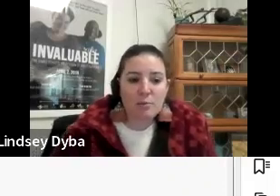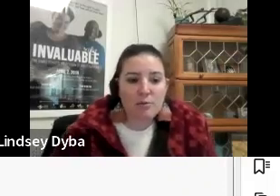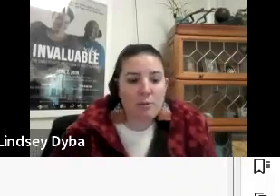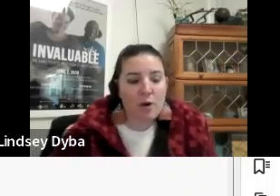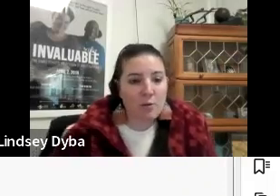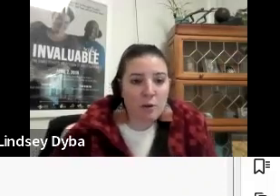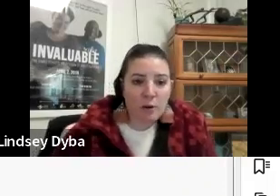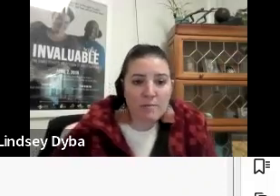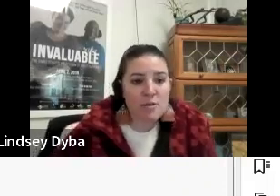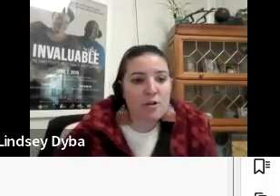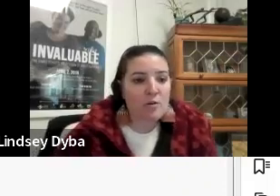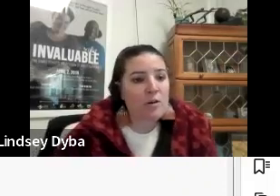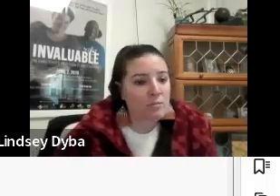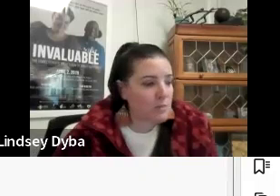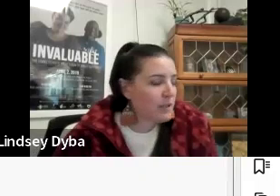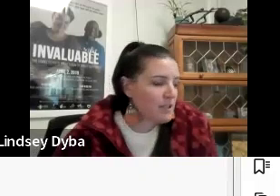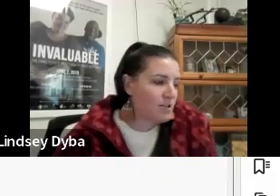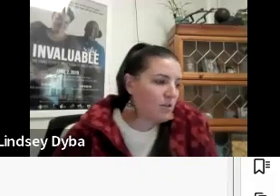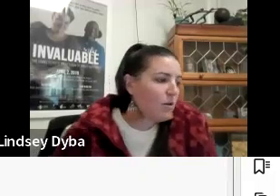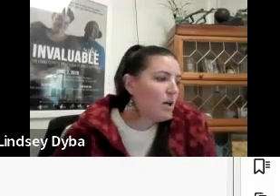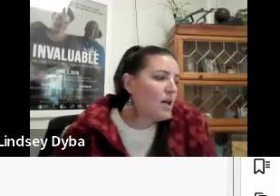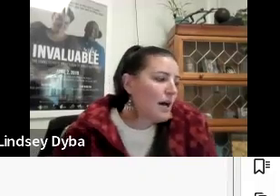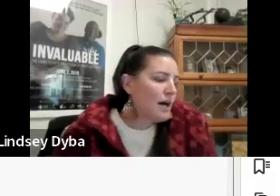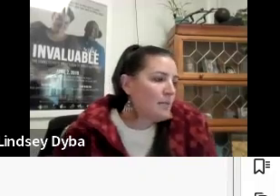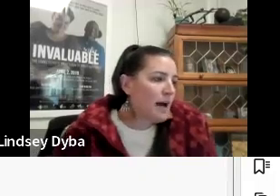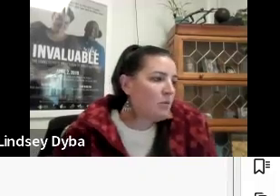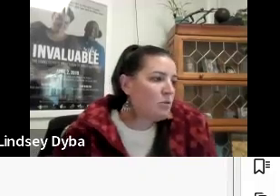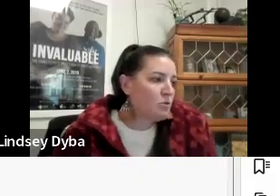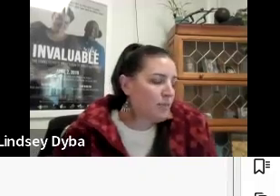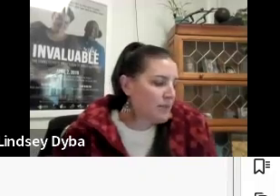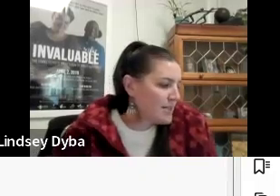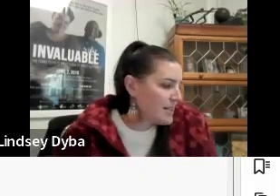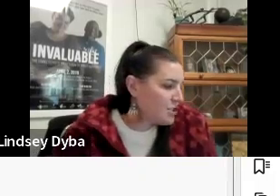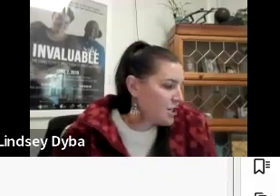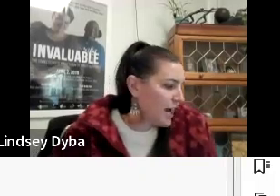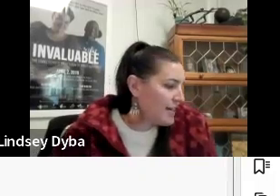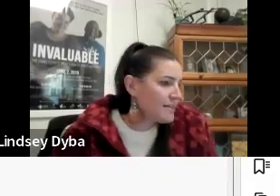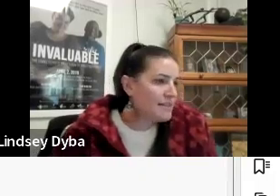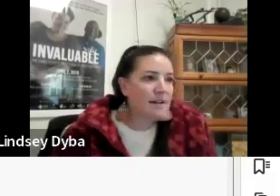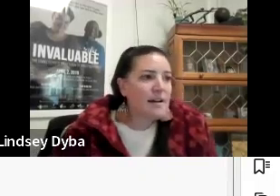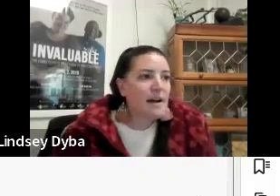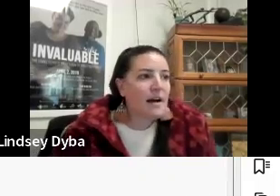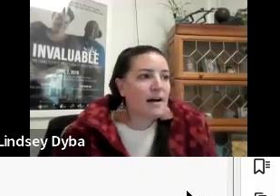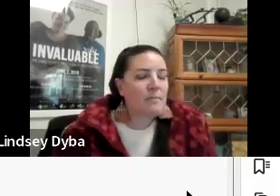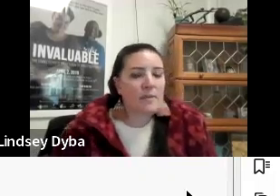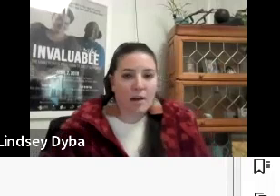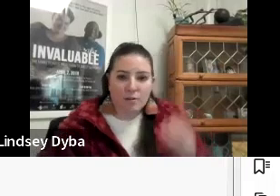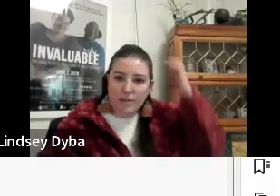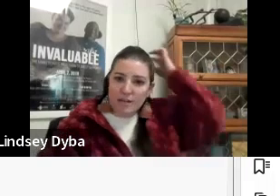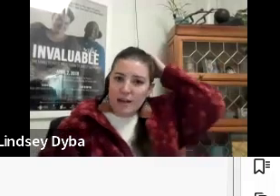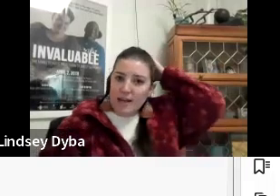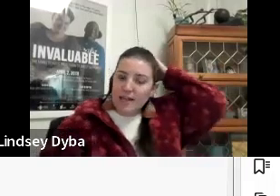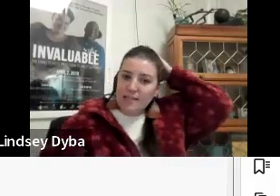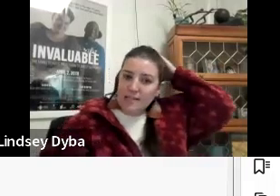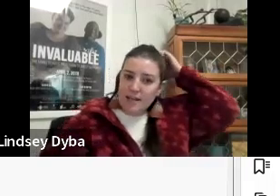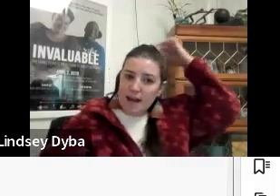bring people from your own programs or your own homes, please do. I will drop this in the chat. The other